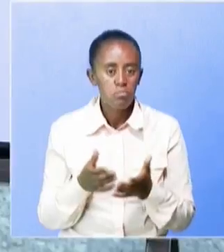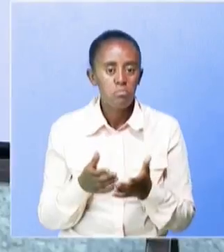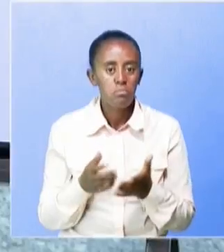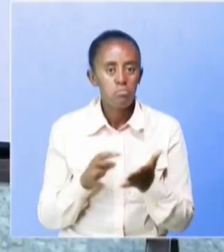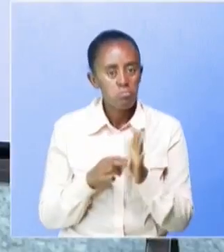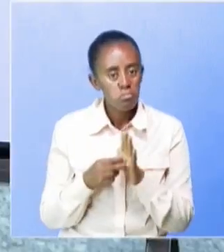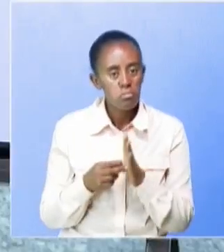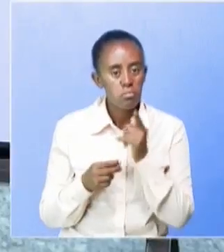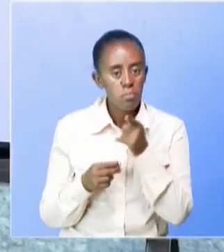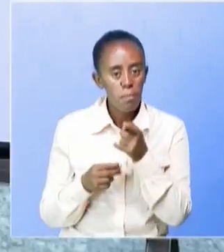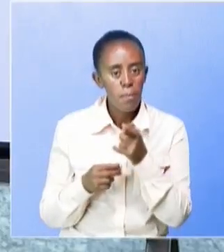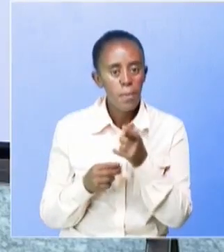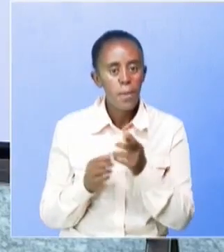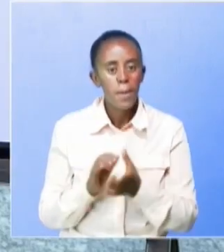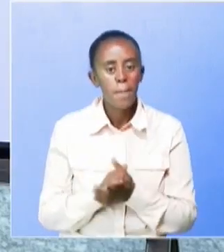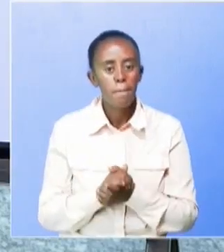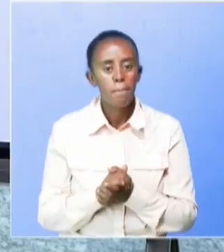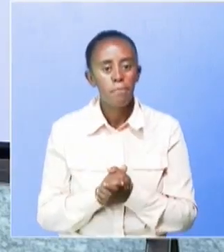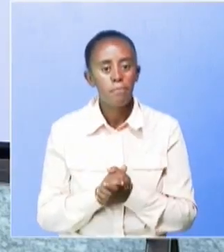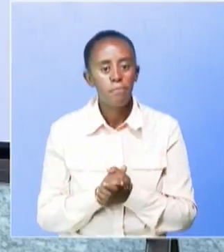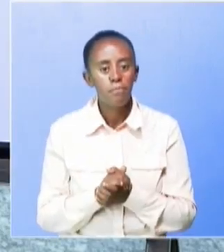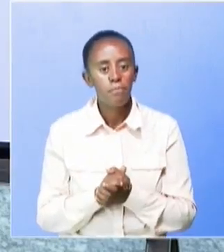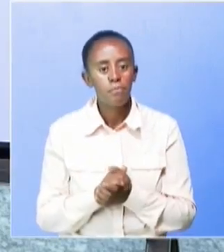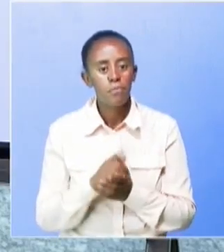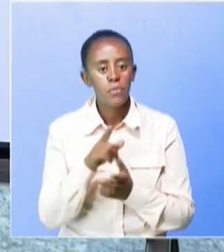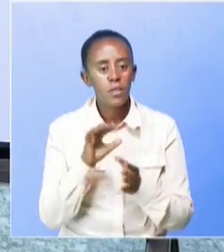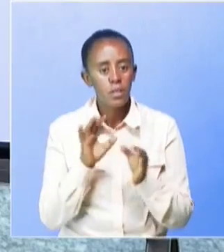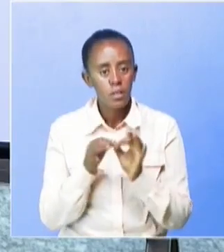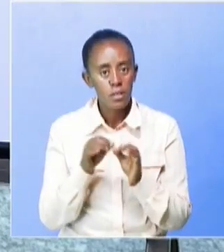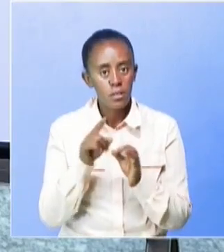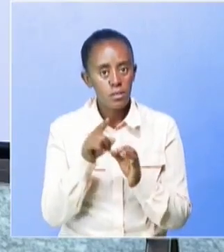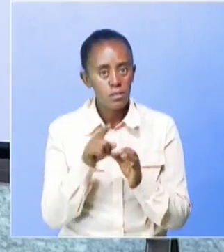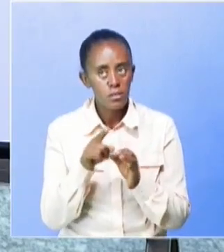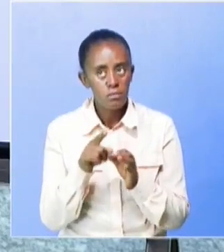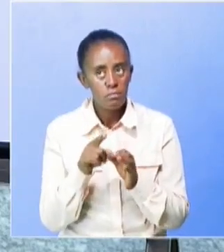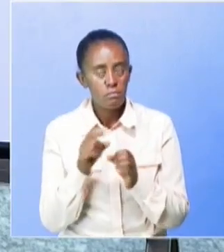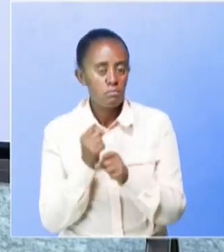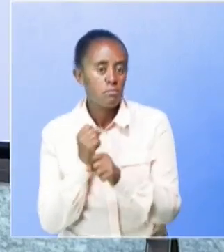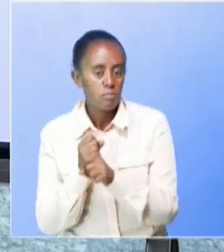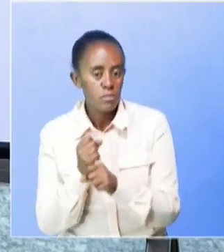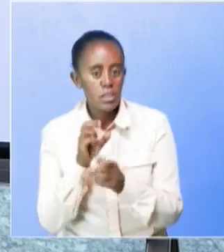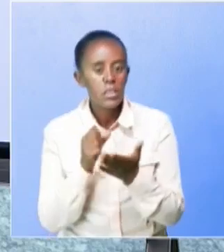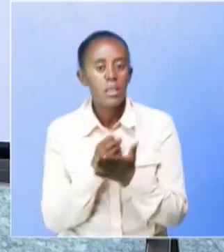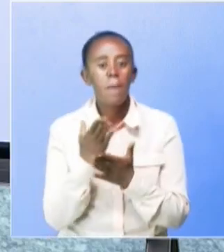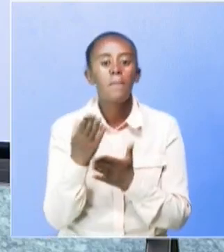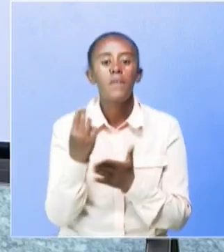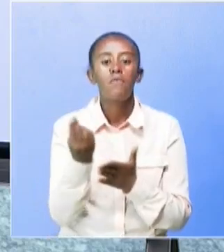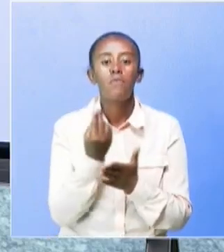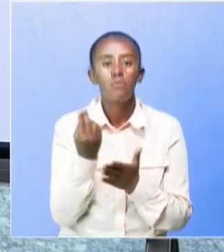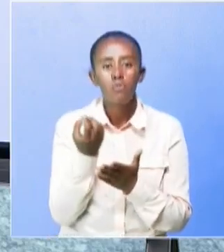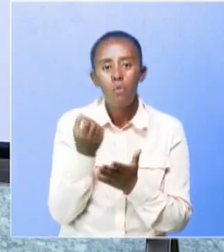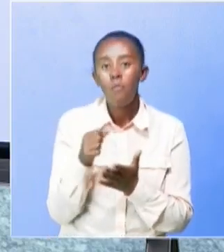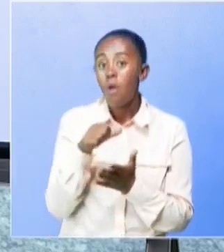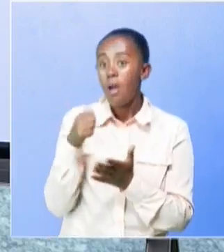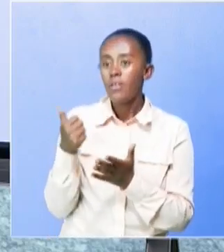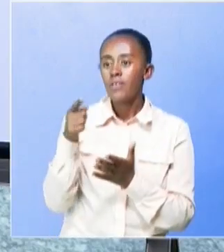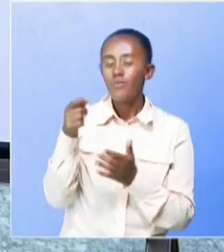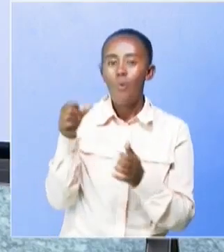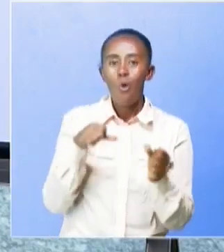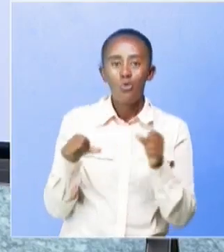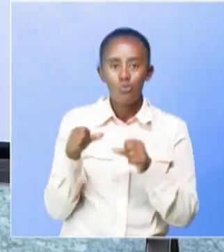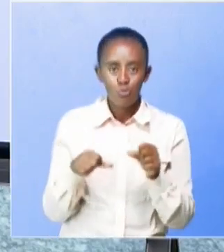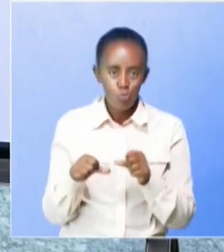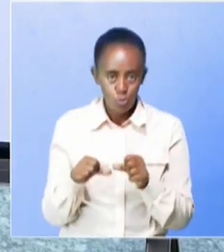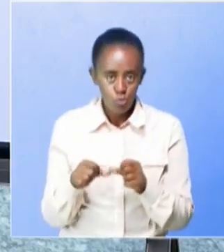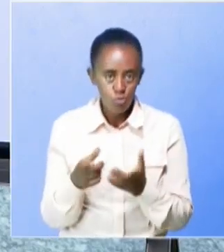Contribute is meaning that someone has done something for the benefit of others, and that